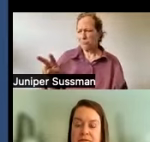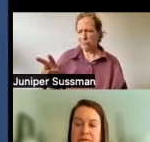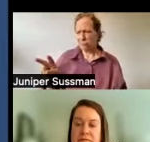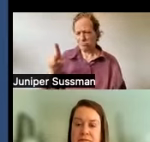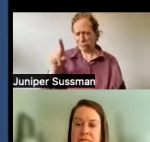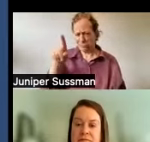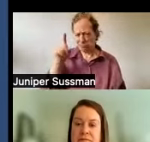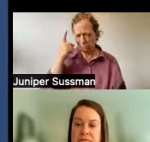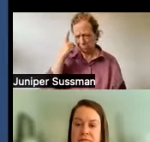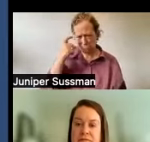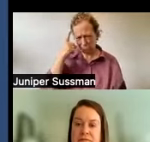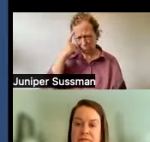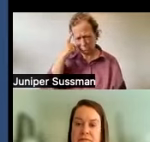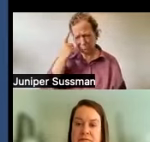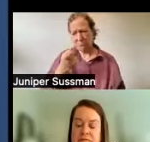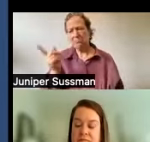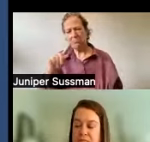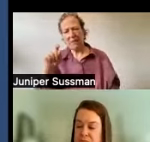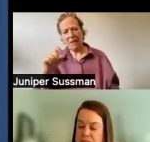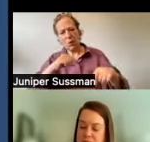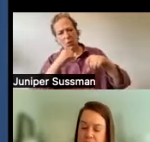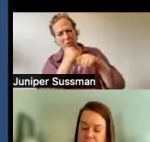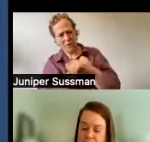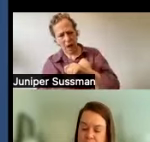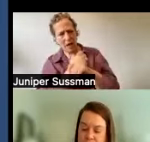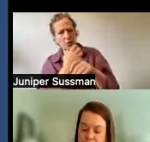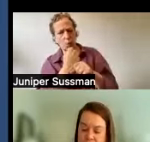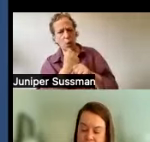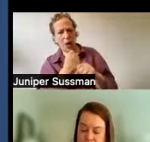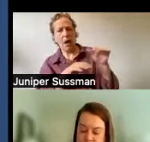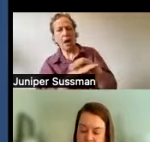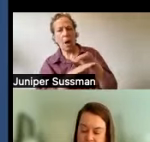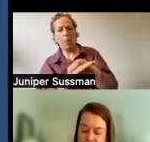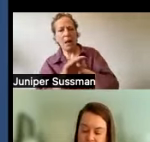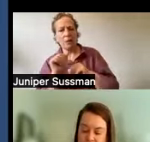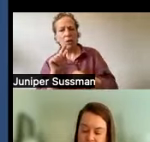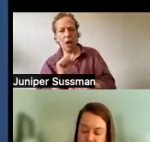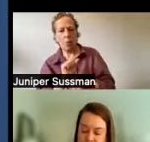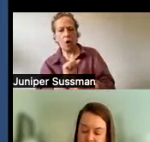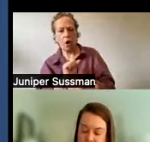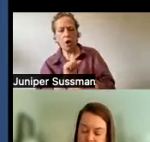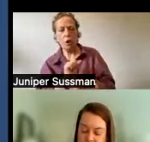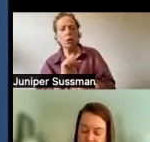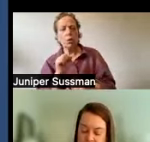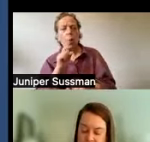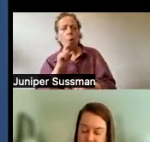access accommodations at work. And so we're going to be building on that, but with on